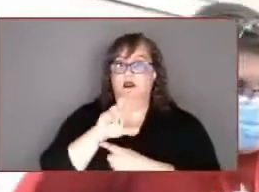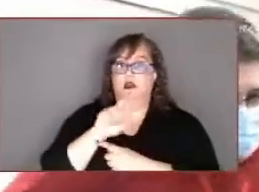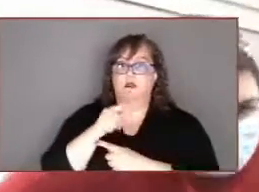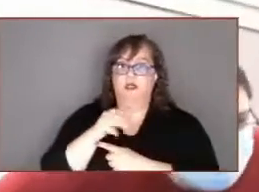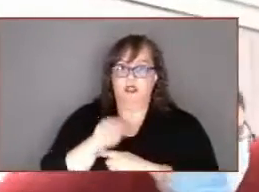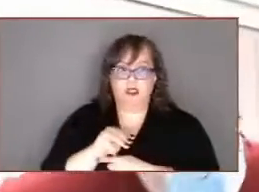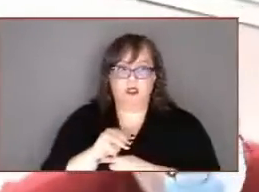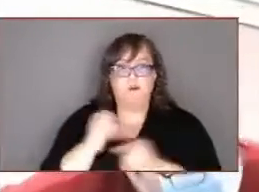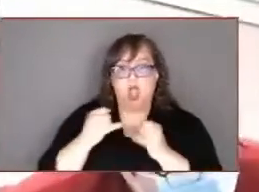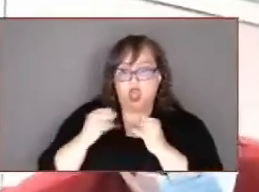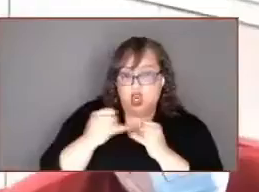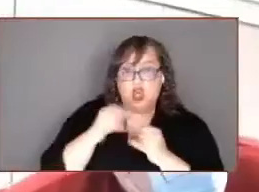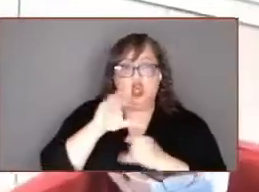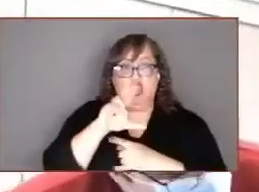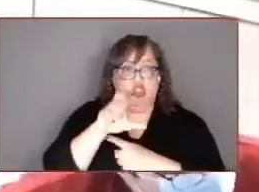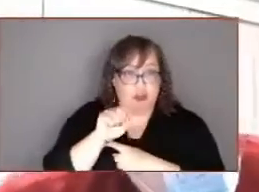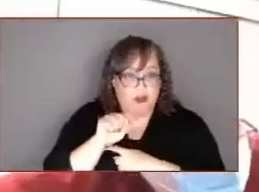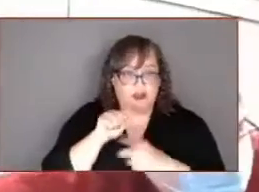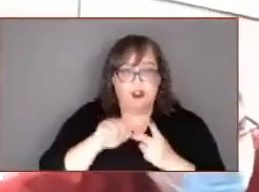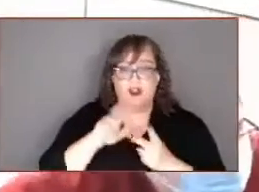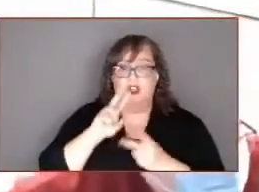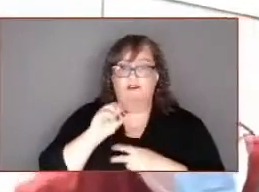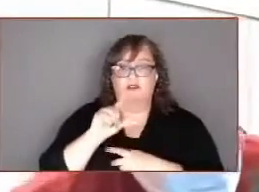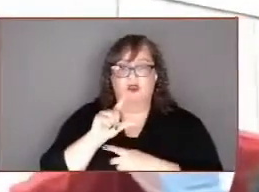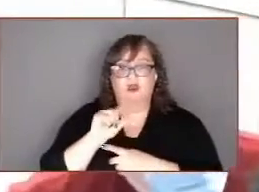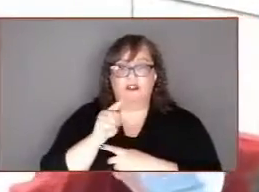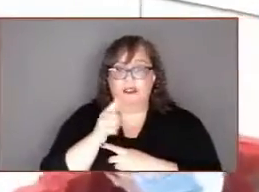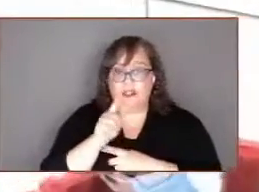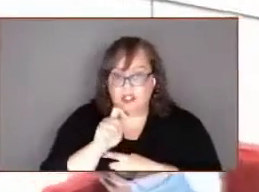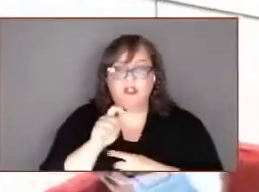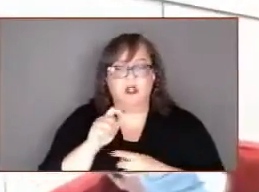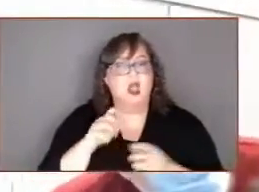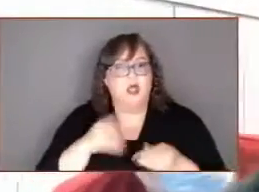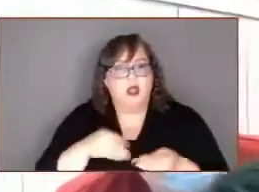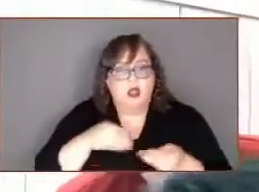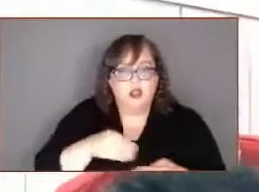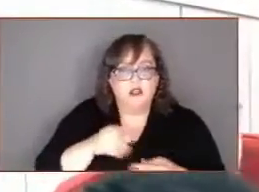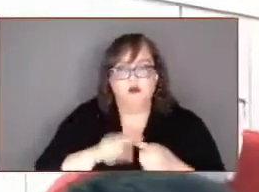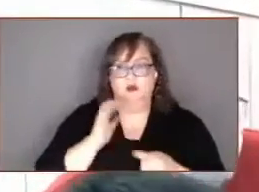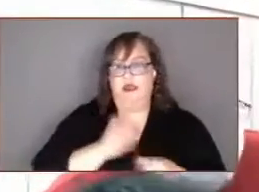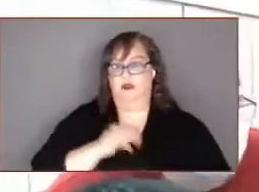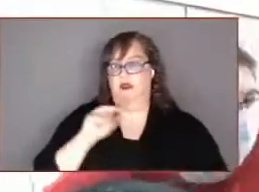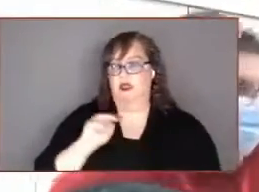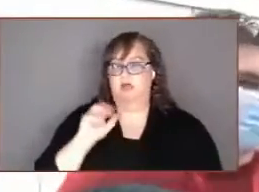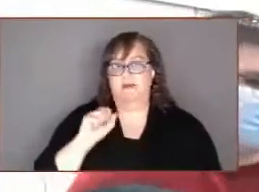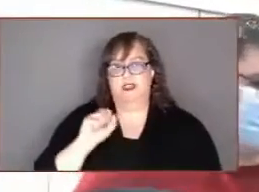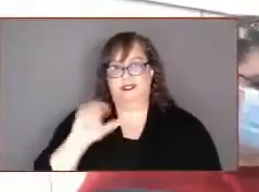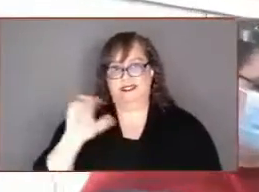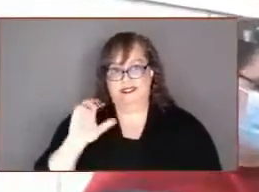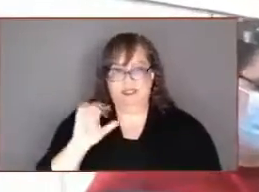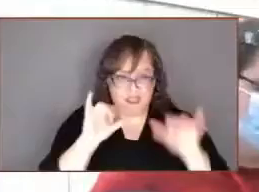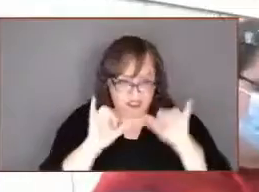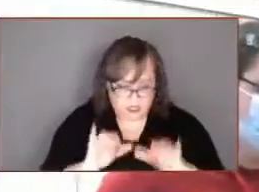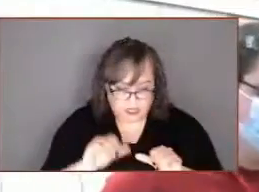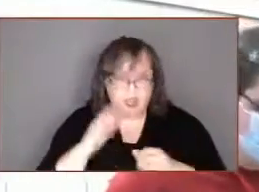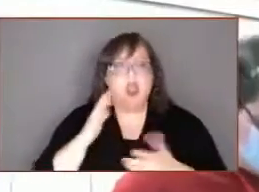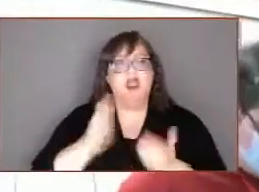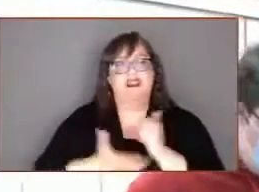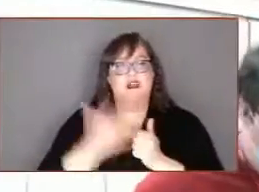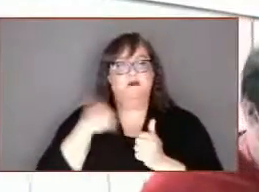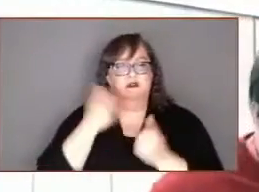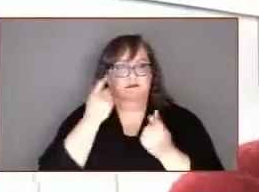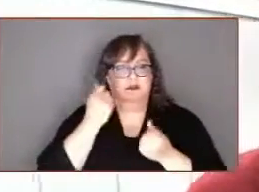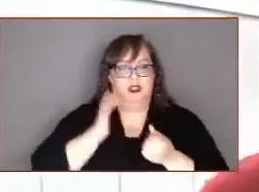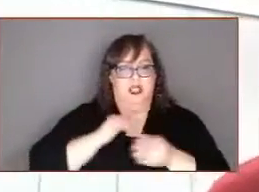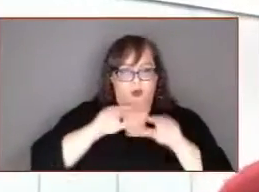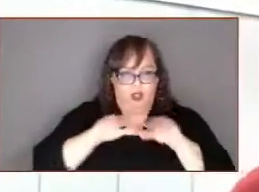And that goes into our MSE calculations, and we can calculate the hardness of each of the layers. After we're done creating our digital core, we retract the